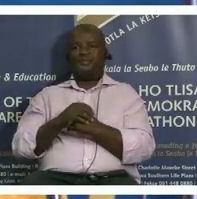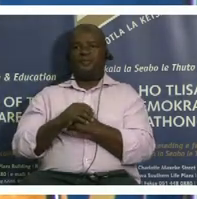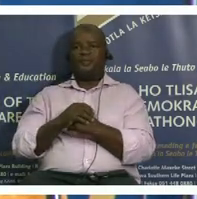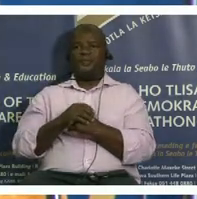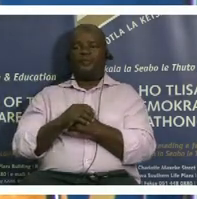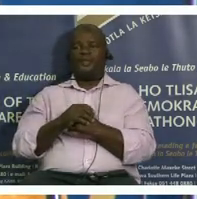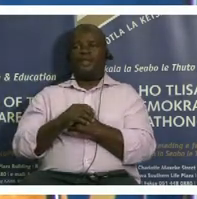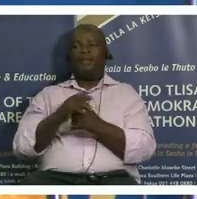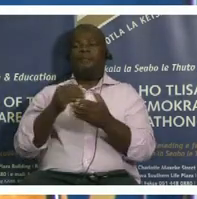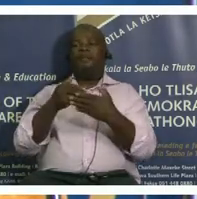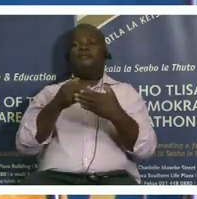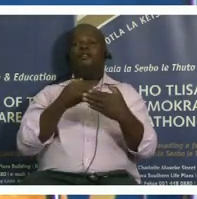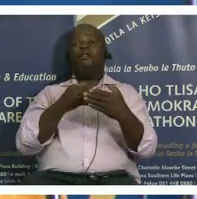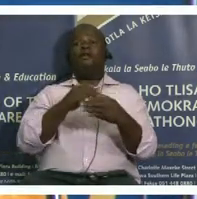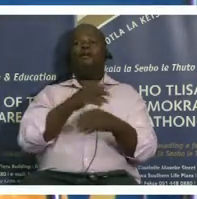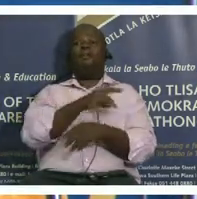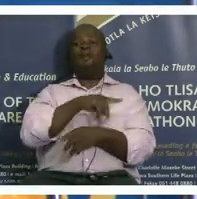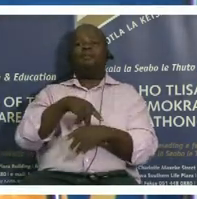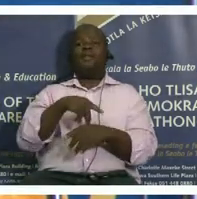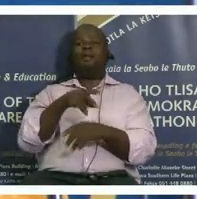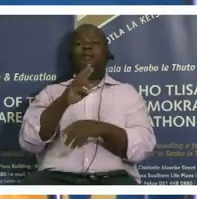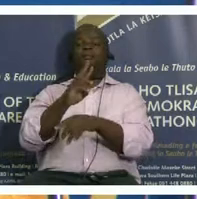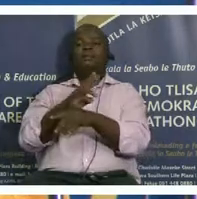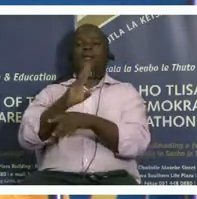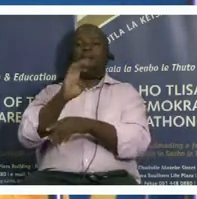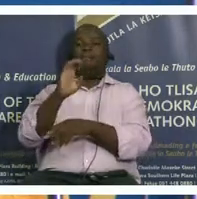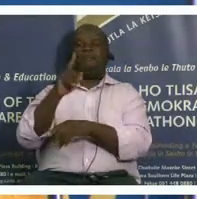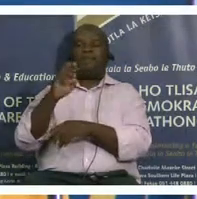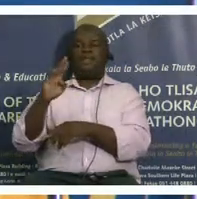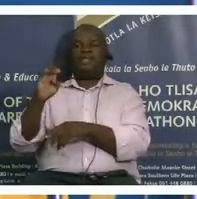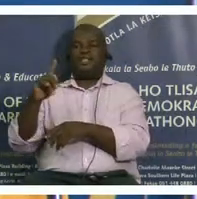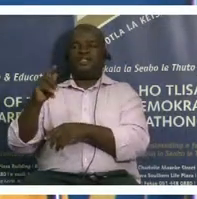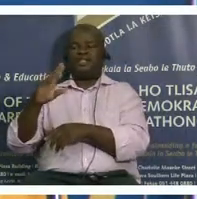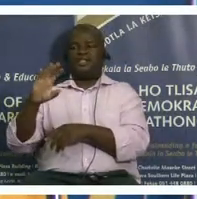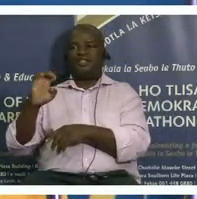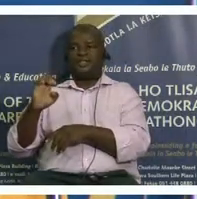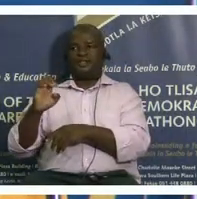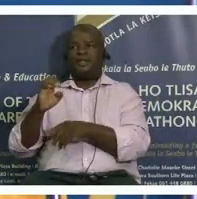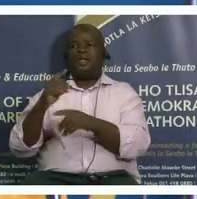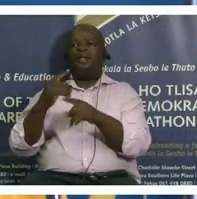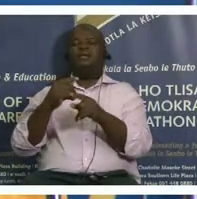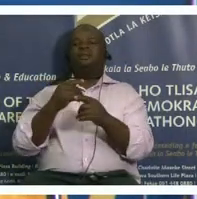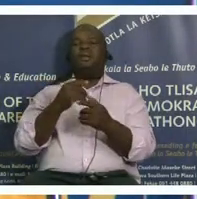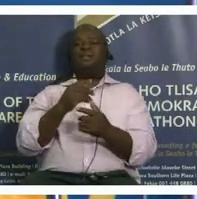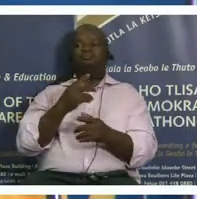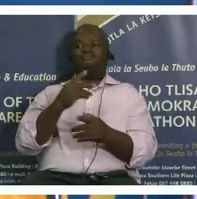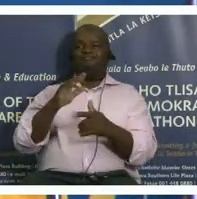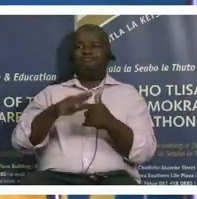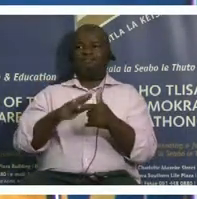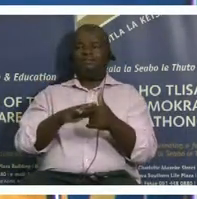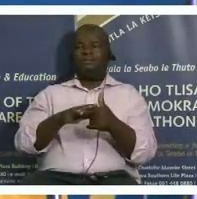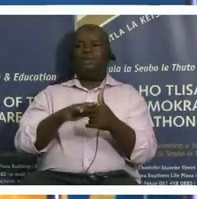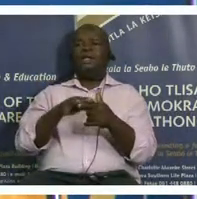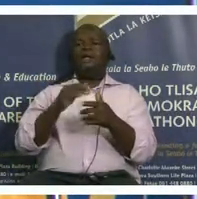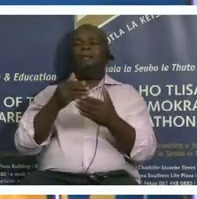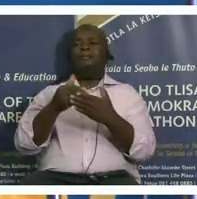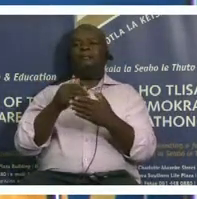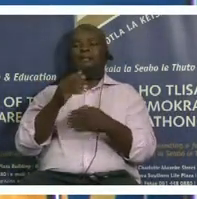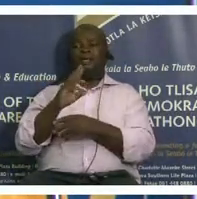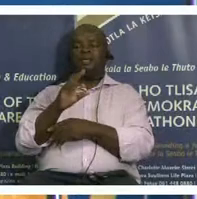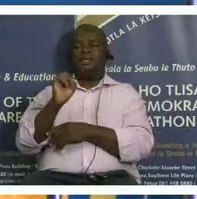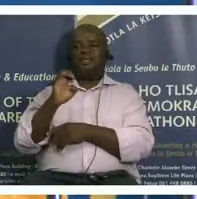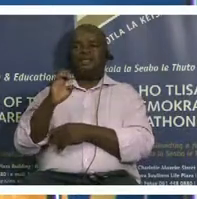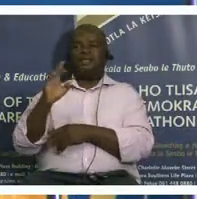former Premier Beatrice Mashoff, former Premier Mxolisi Sifuran